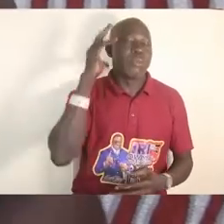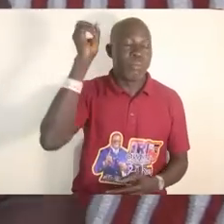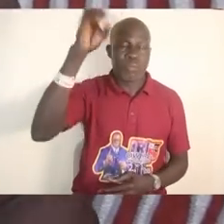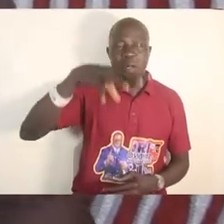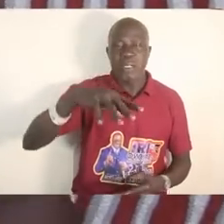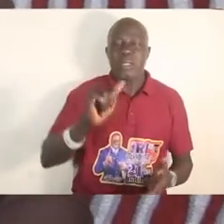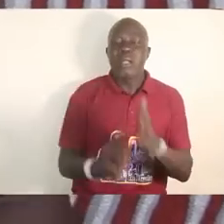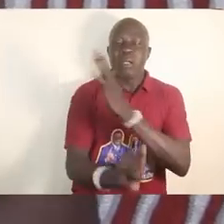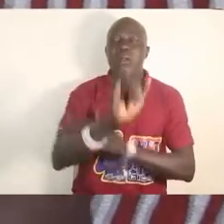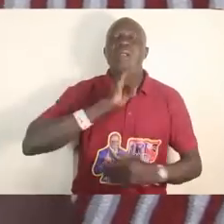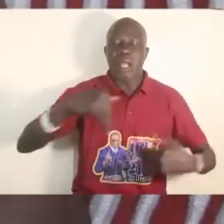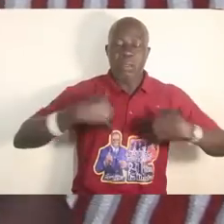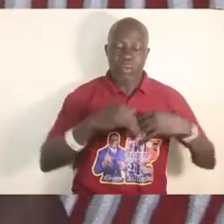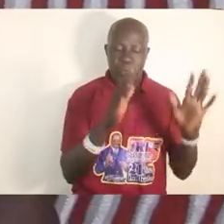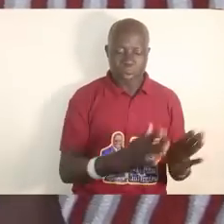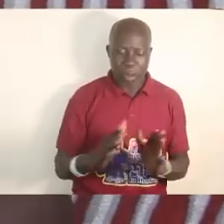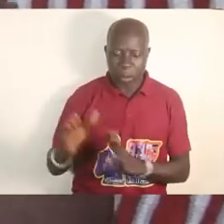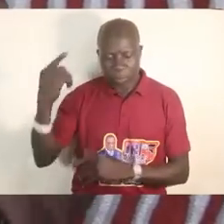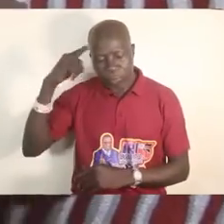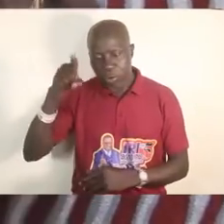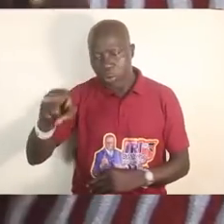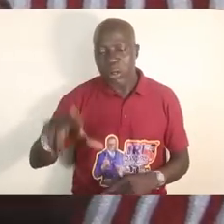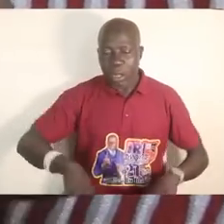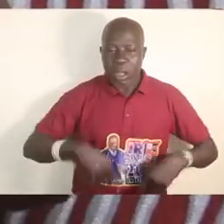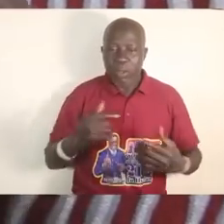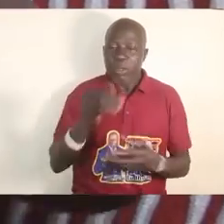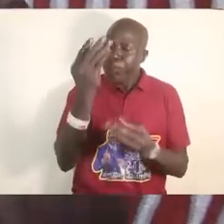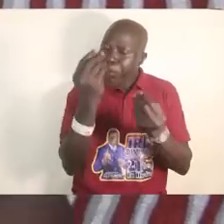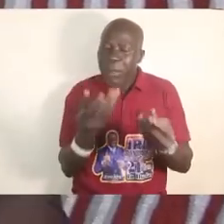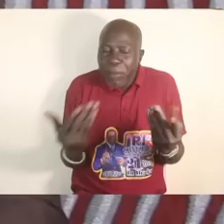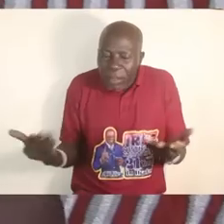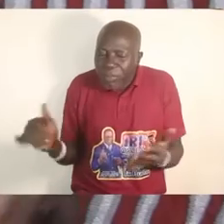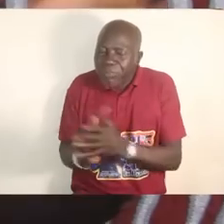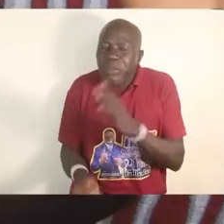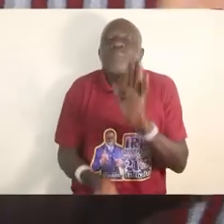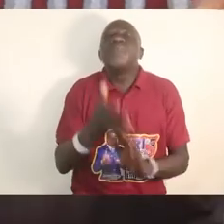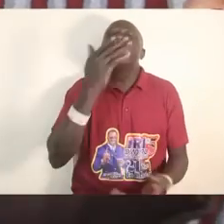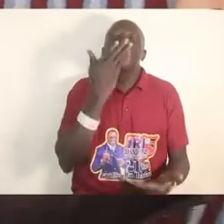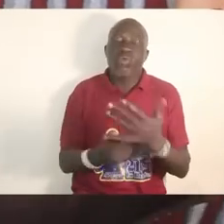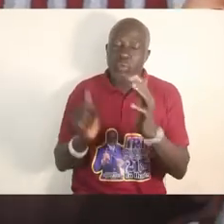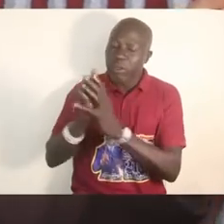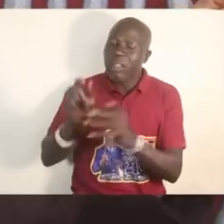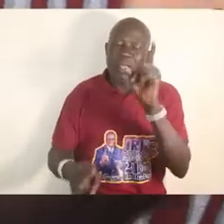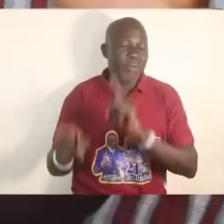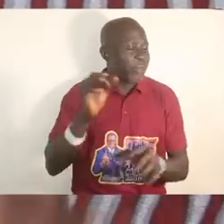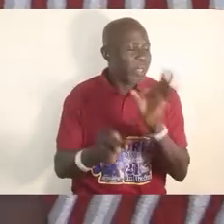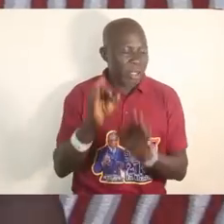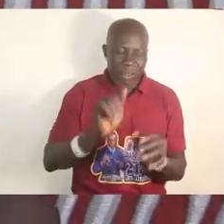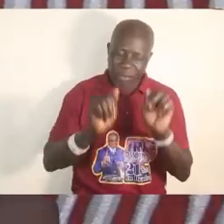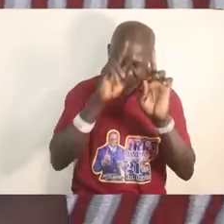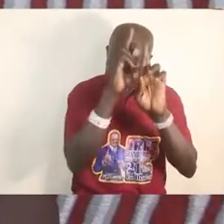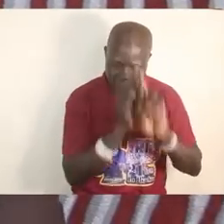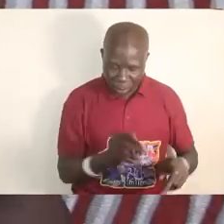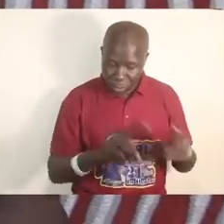Future is bright. Allah only plan for. God has it for your life. I want can you be yes you are for. There are still precious things for. From where you are running. If you can